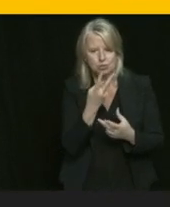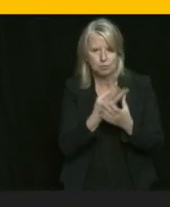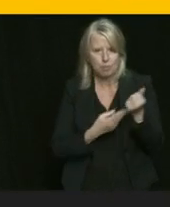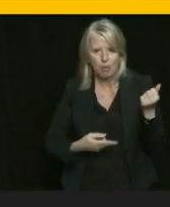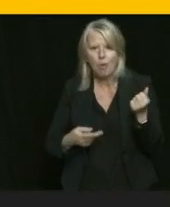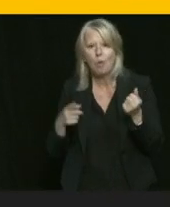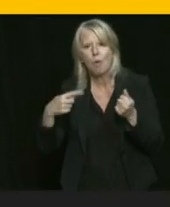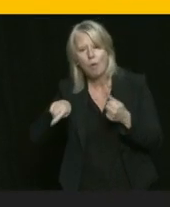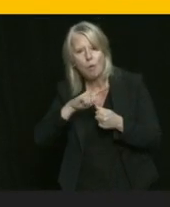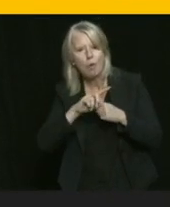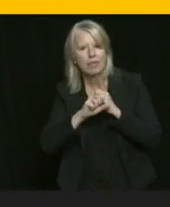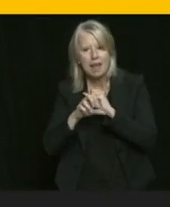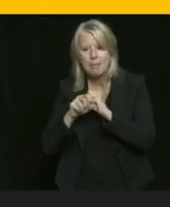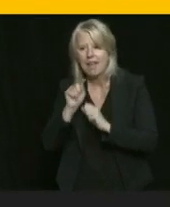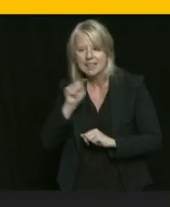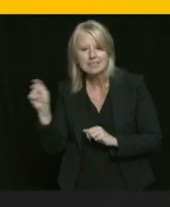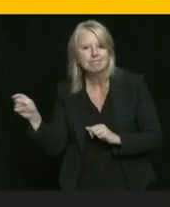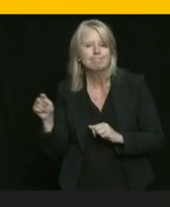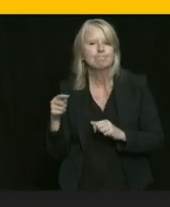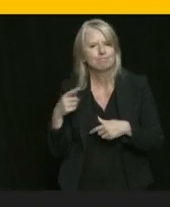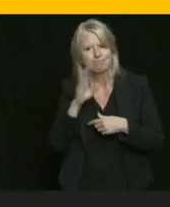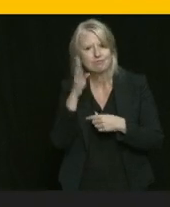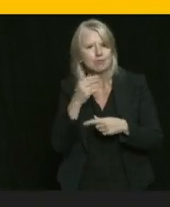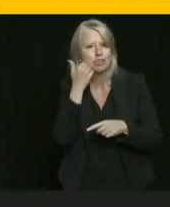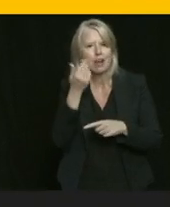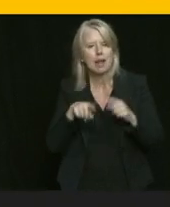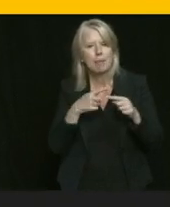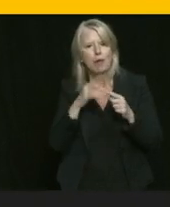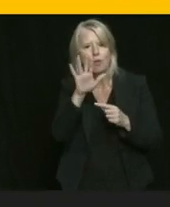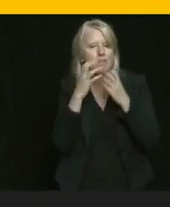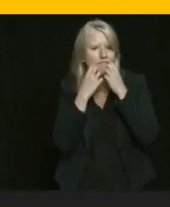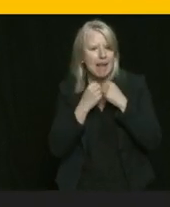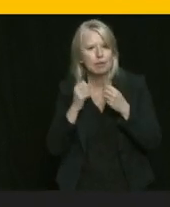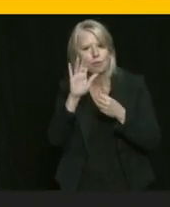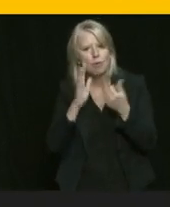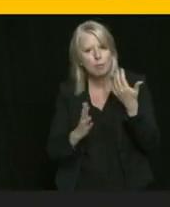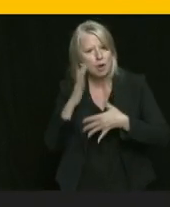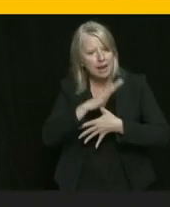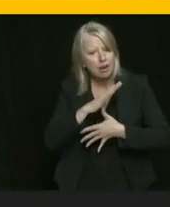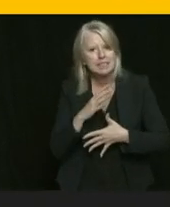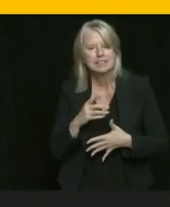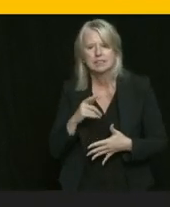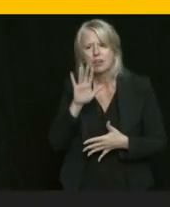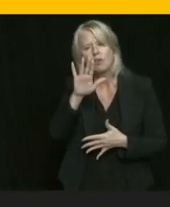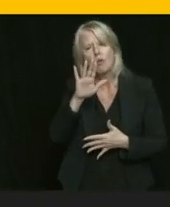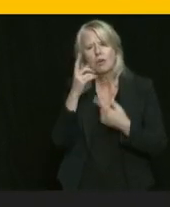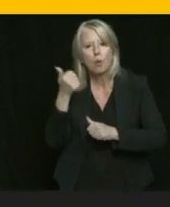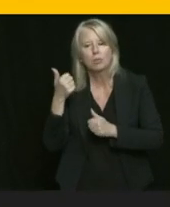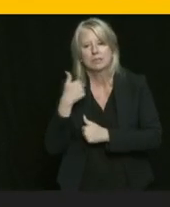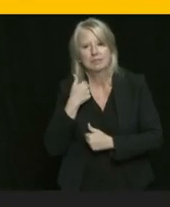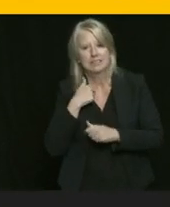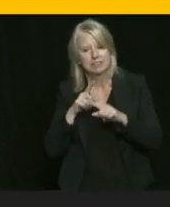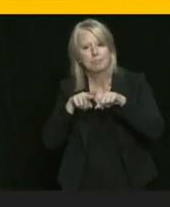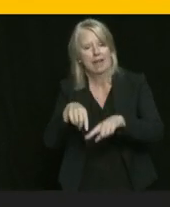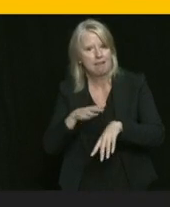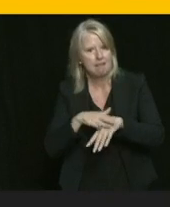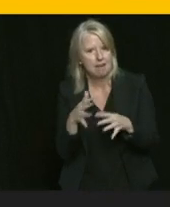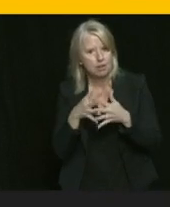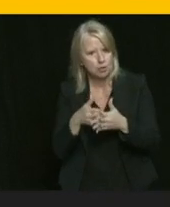and you've never been shy about your values or your priorities. What has been your take on the Trump campaign in the United